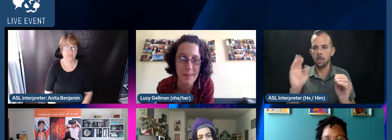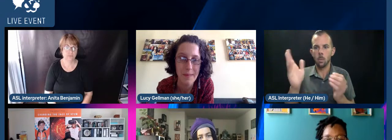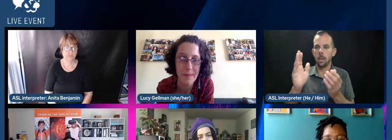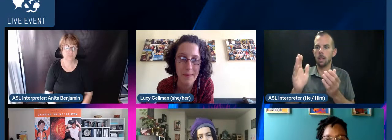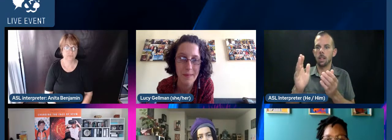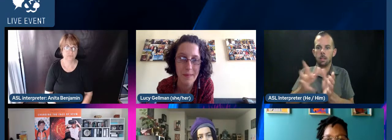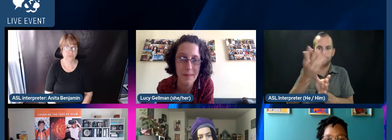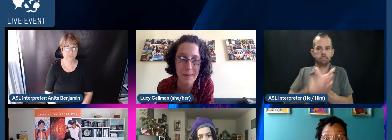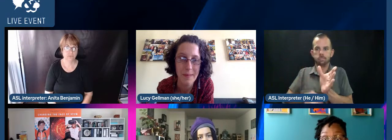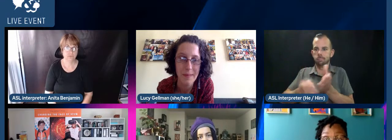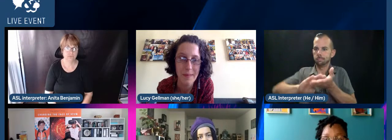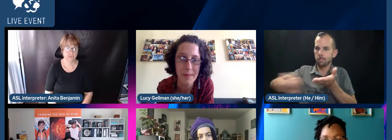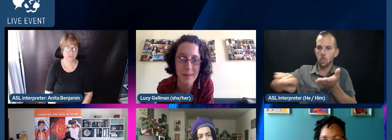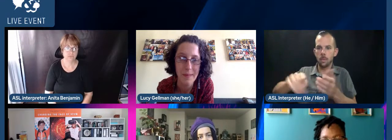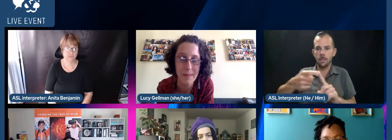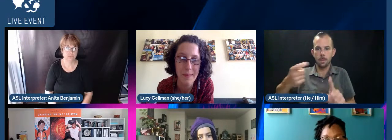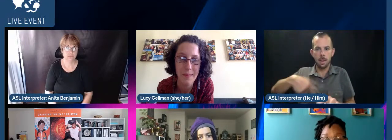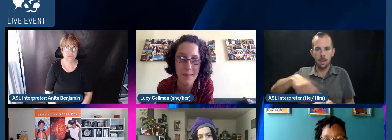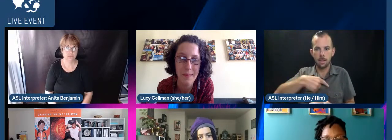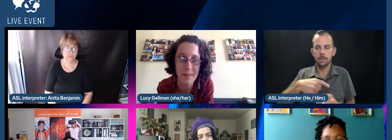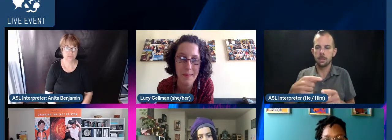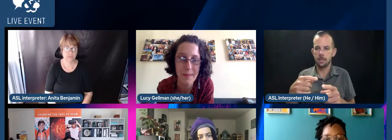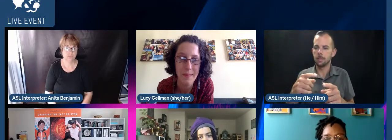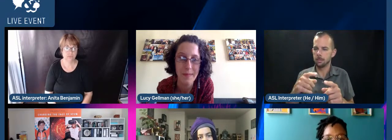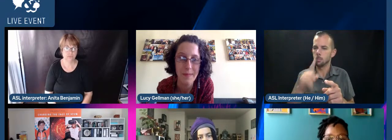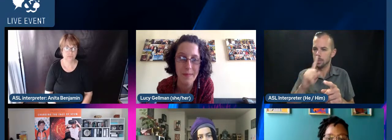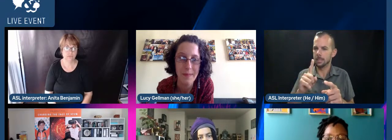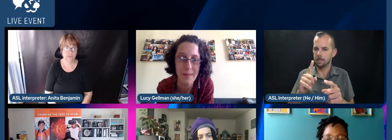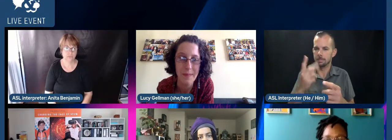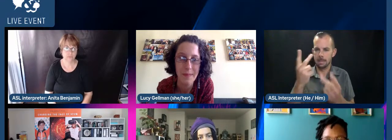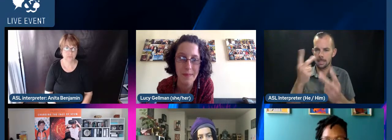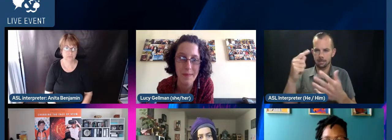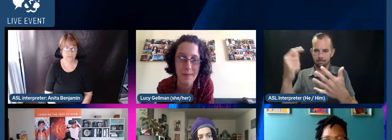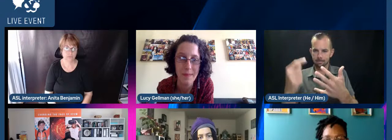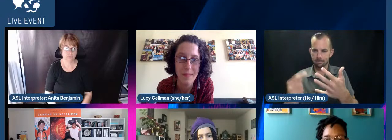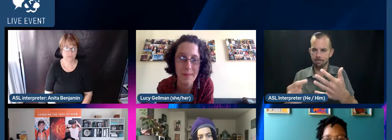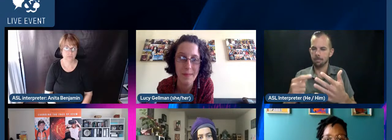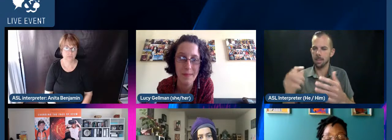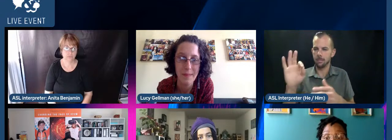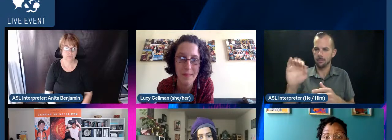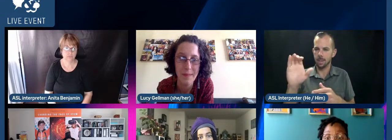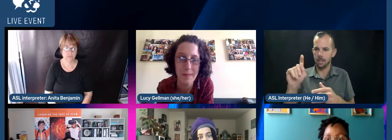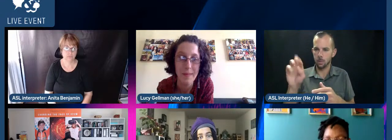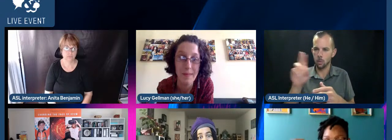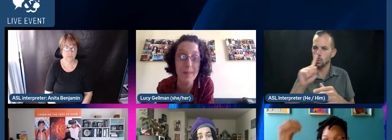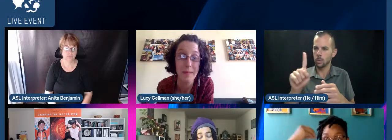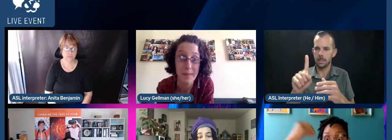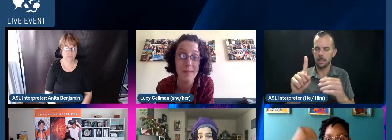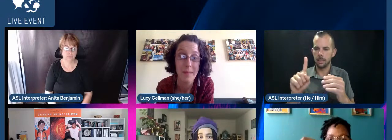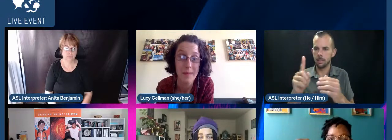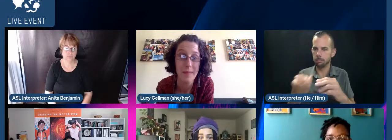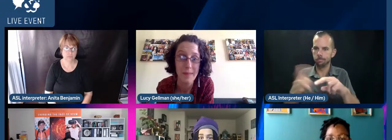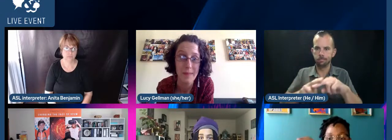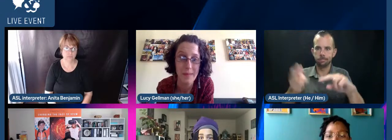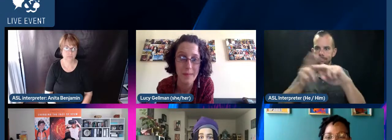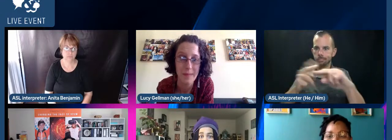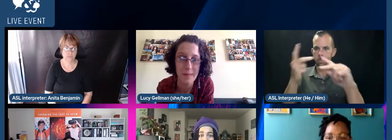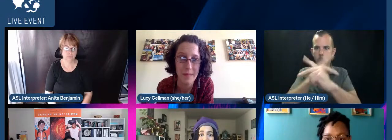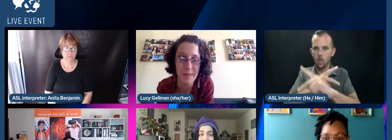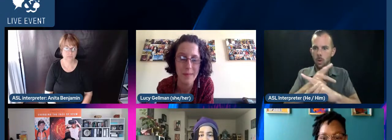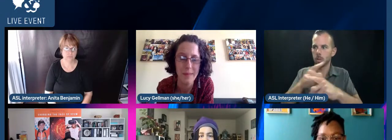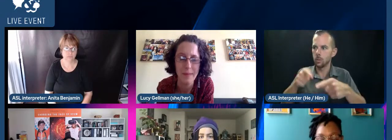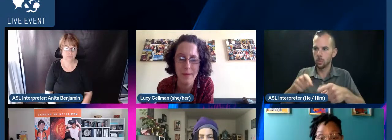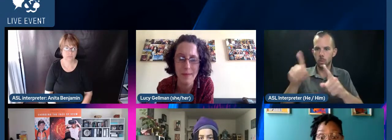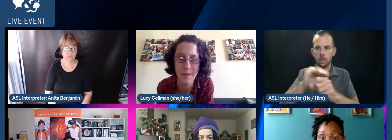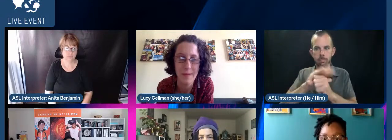factors that have sort of ballooned in quarantine, because it's given people a lot of time to kind of atomize their own opinions of their own